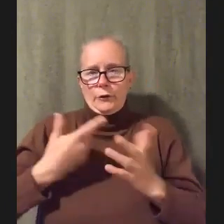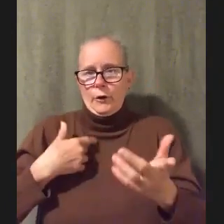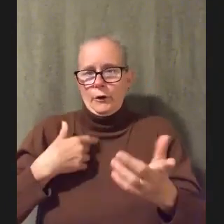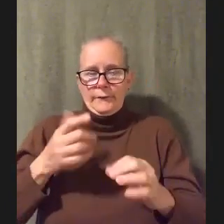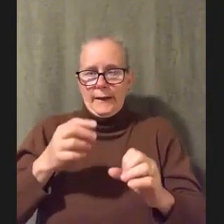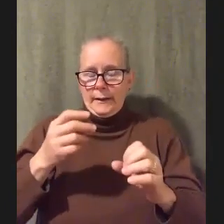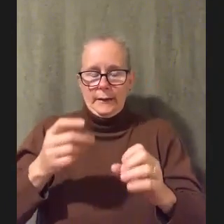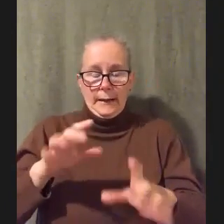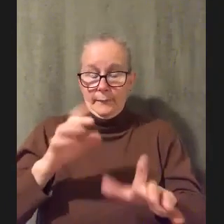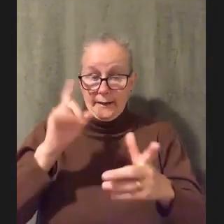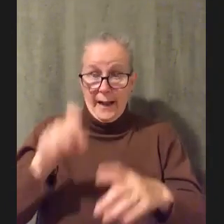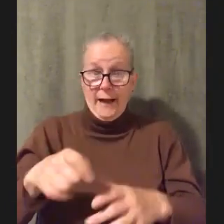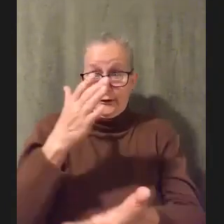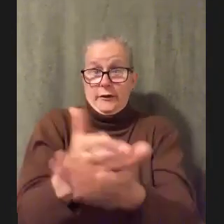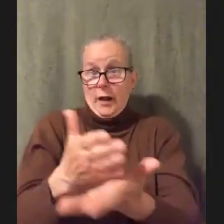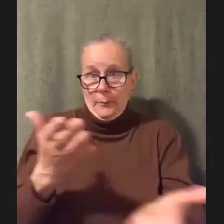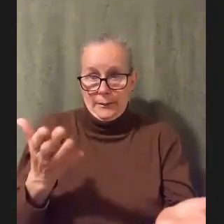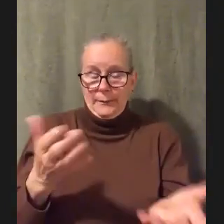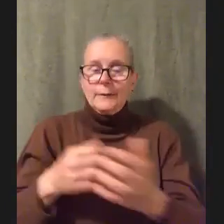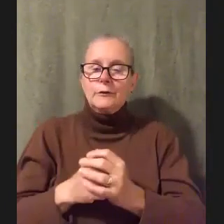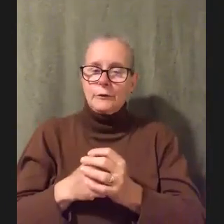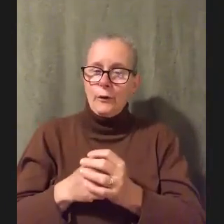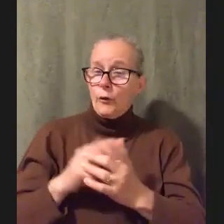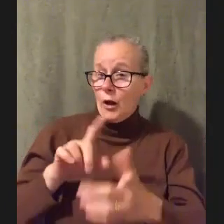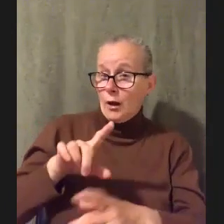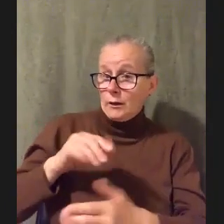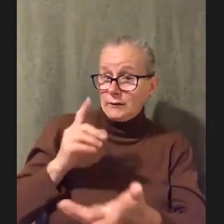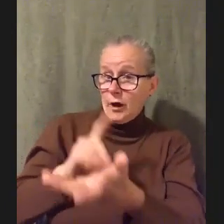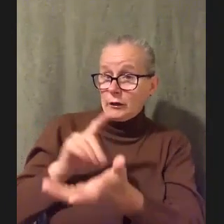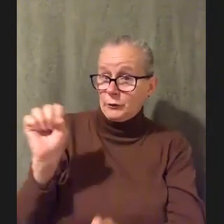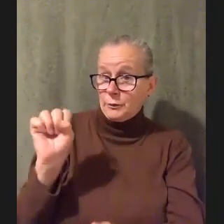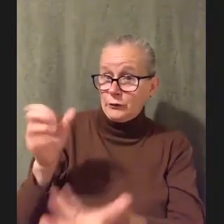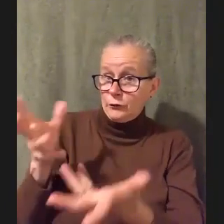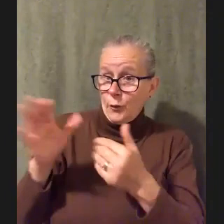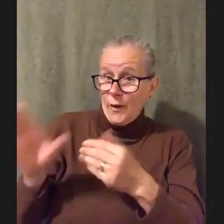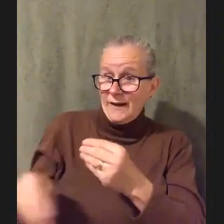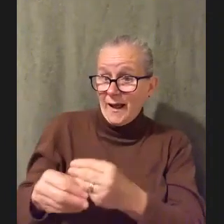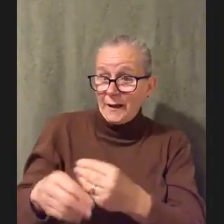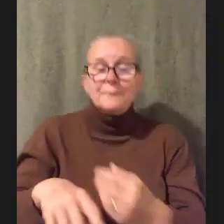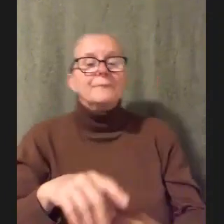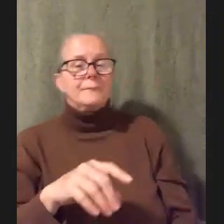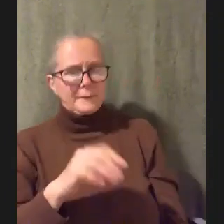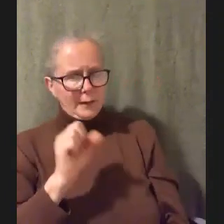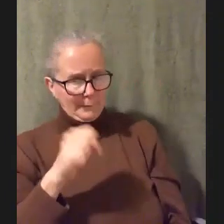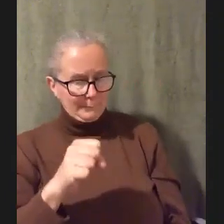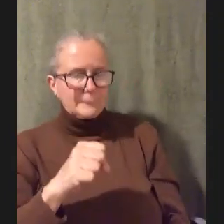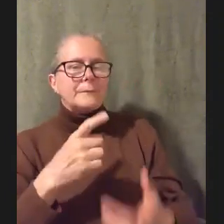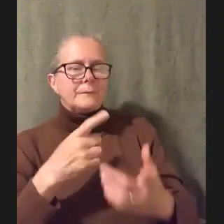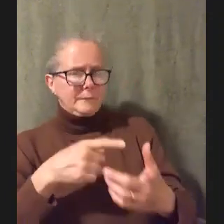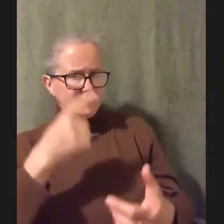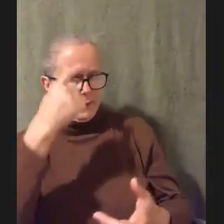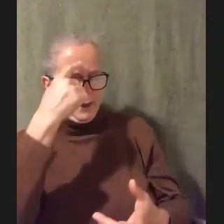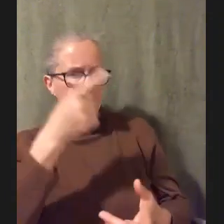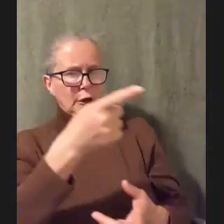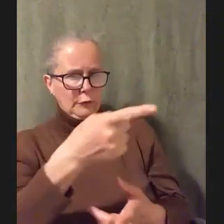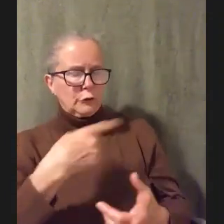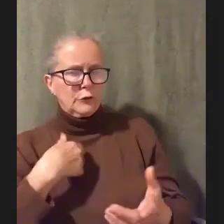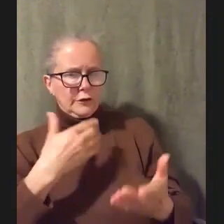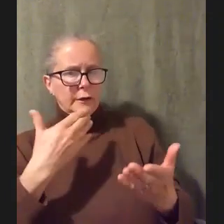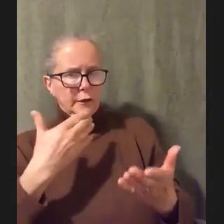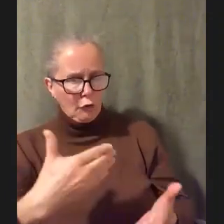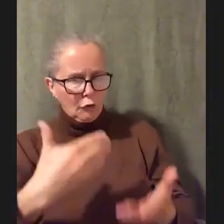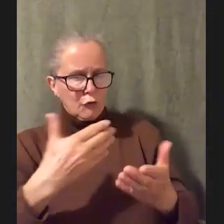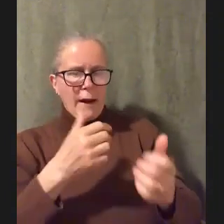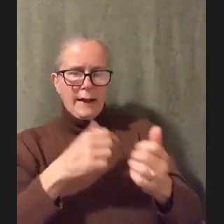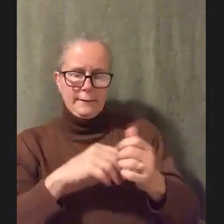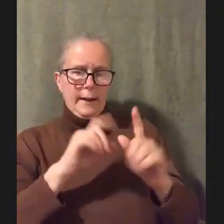going to be working on that. Doctor, do you want to add anything to that? Well, Executive Summers, I think you just gave a great inventory of the